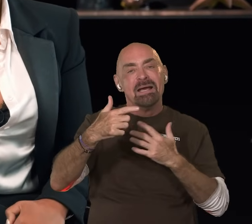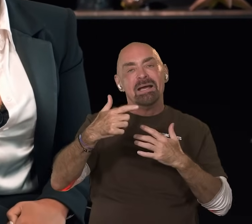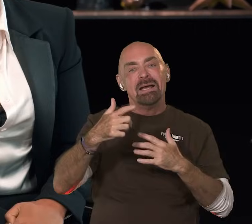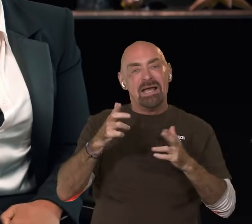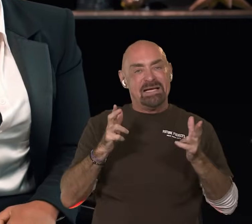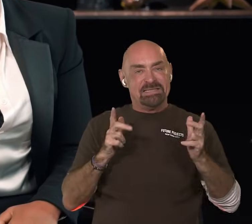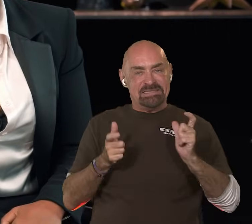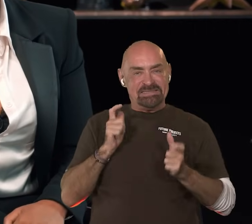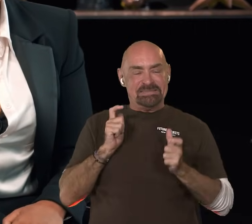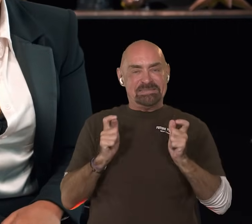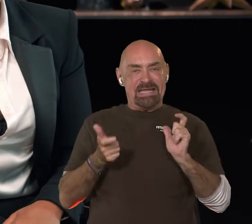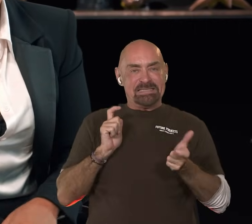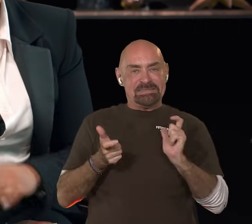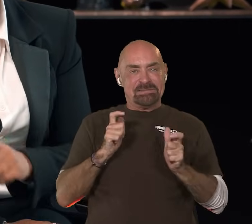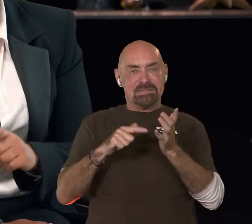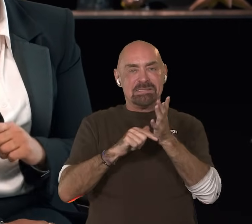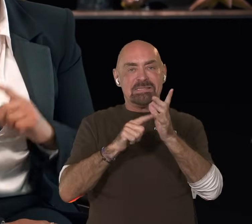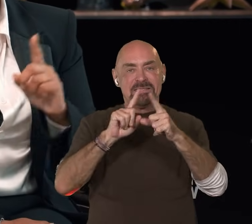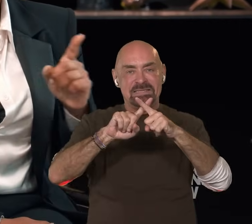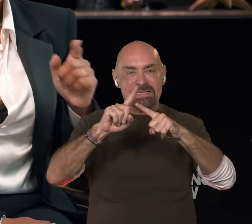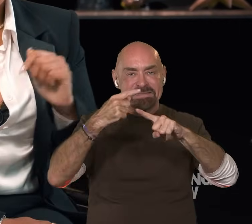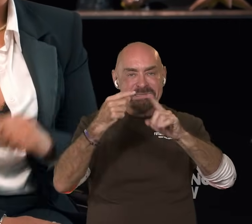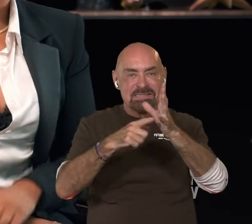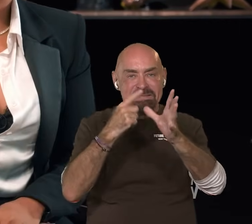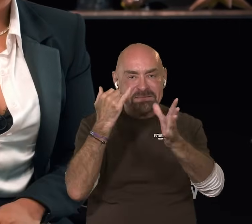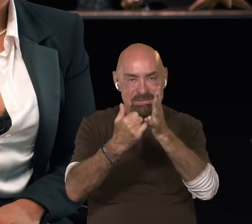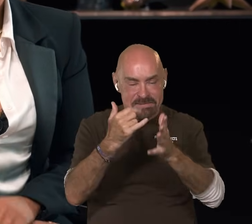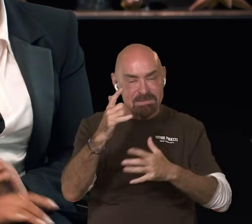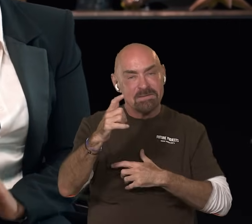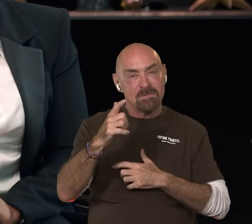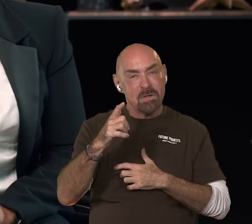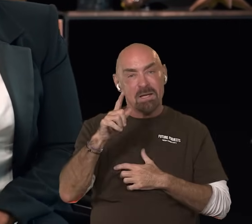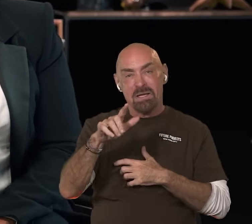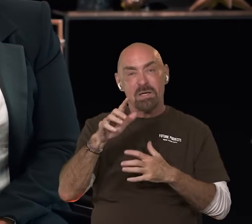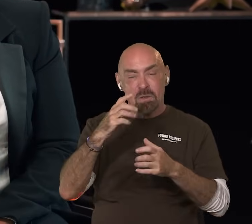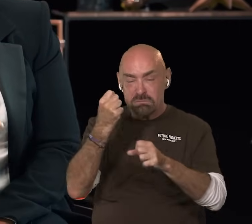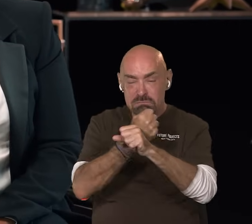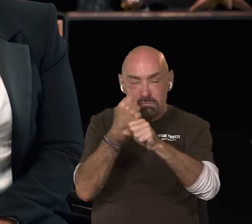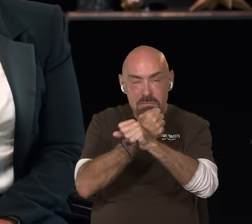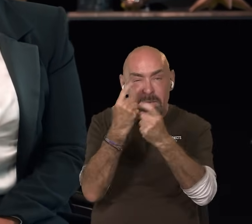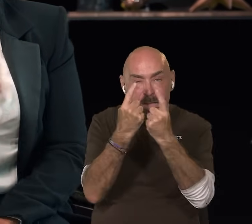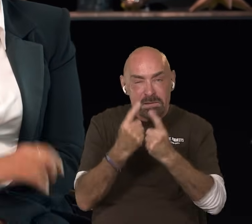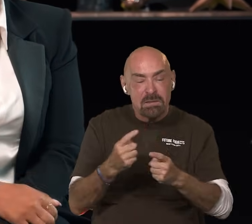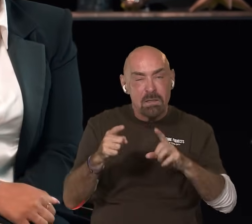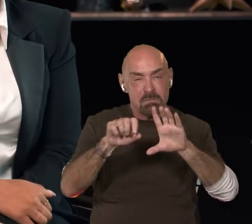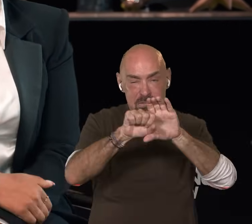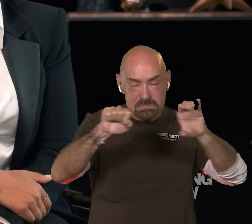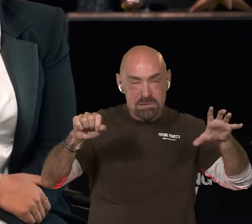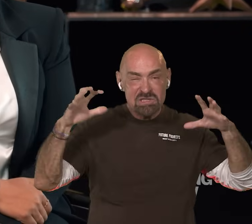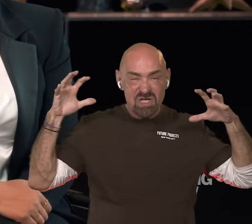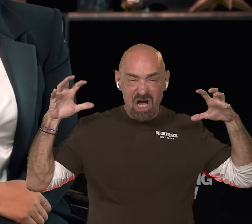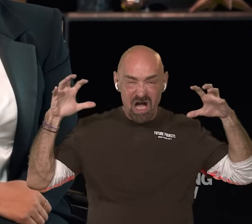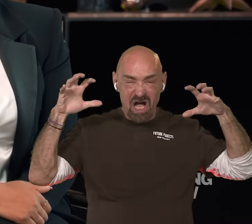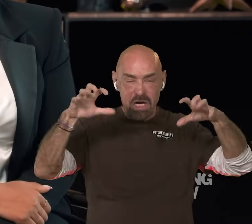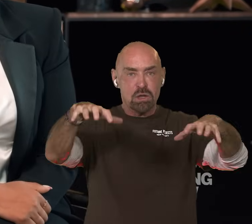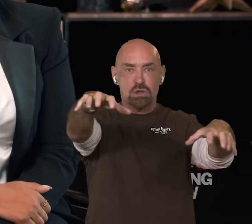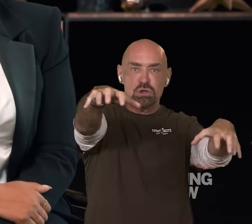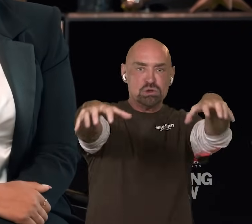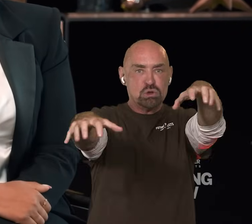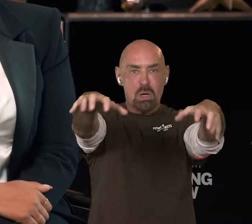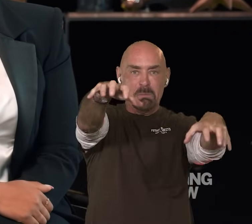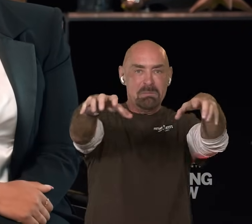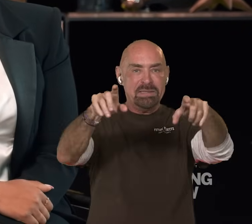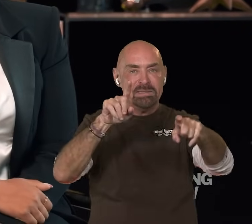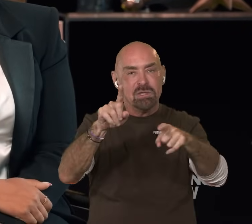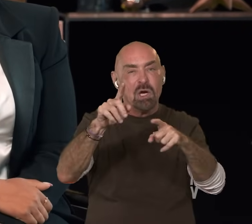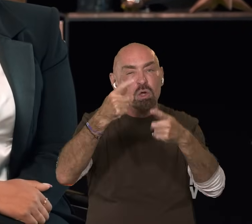1980s Texas, you are charged with gathering resources, managing party members, and crafting items, all whilst hordes of killer zombies try to chomp